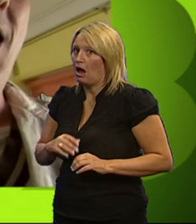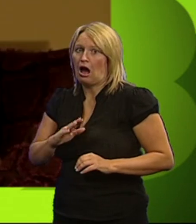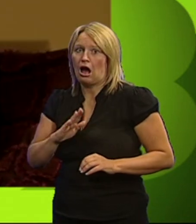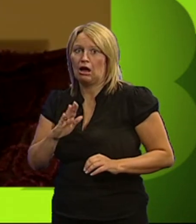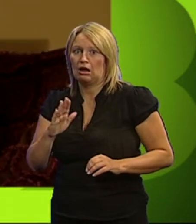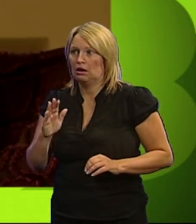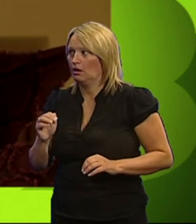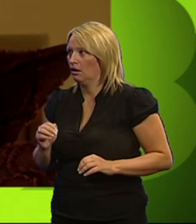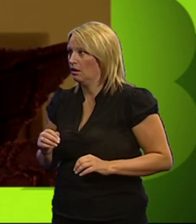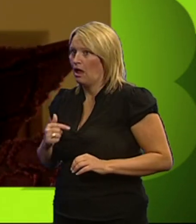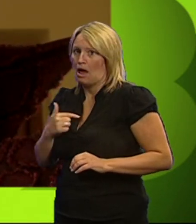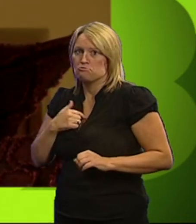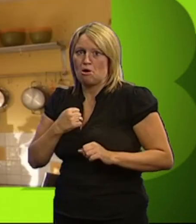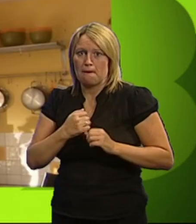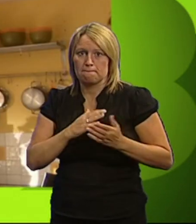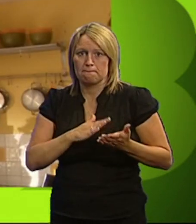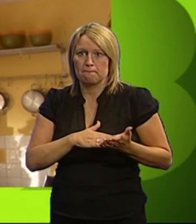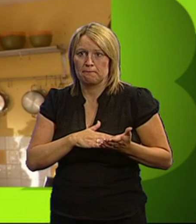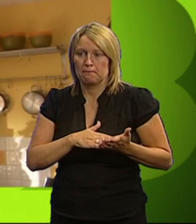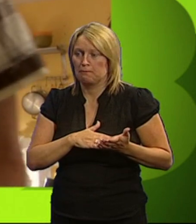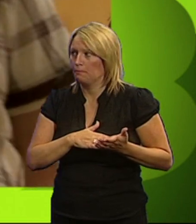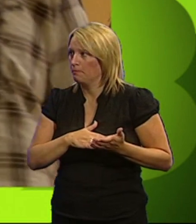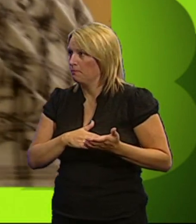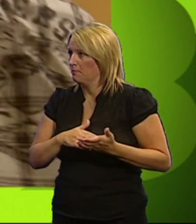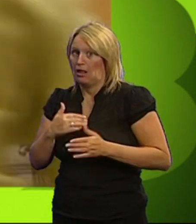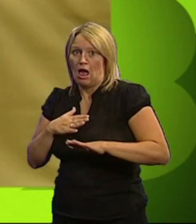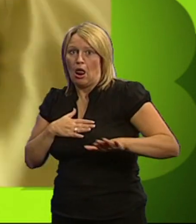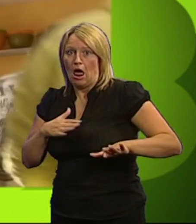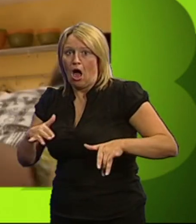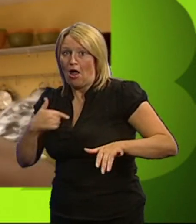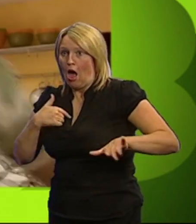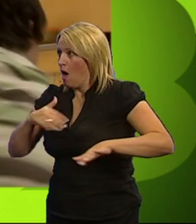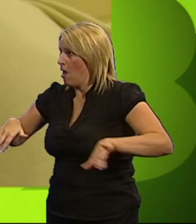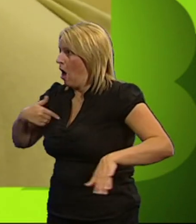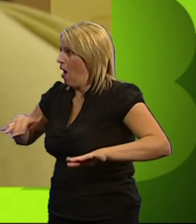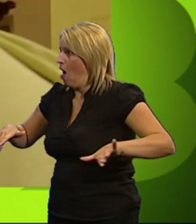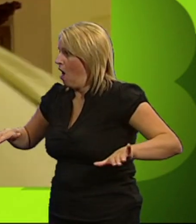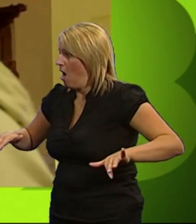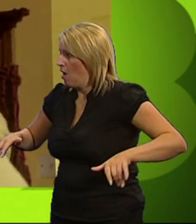Hi. I'm Graham. Please, allow me. No, I've got it.